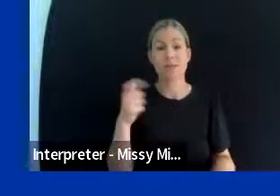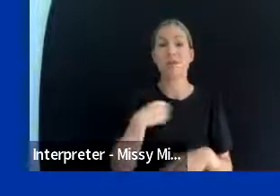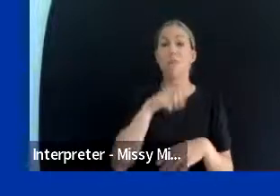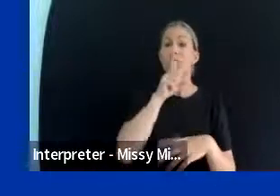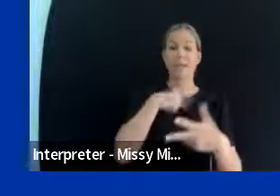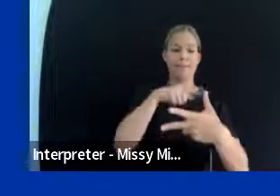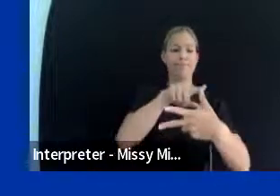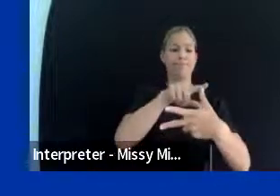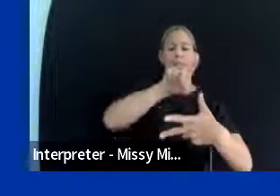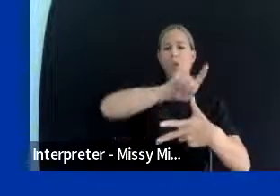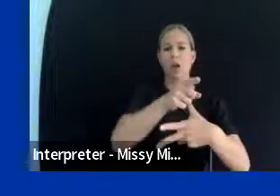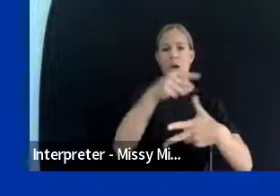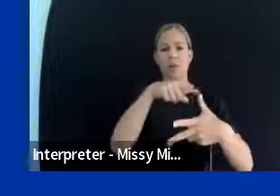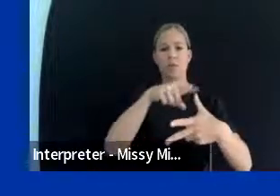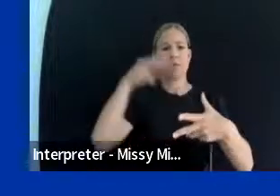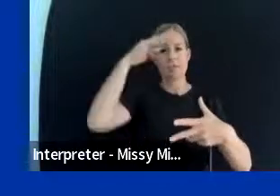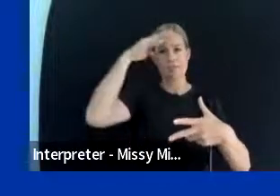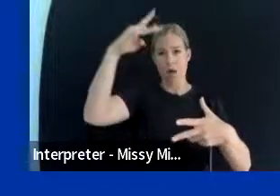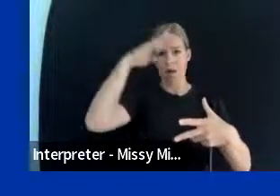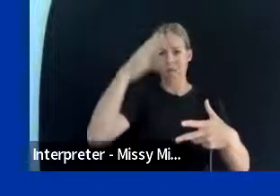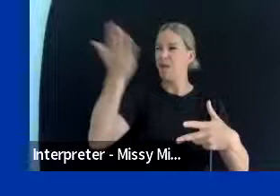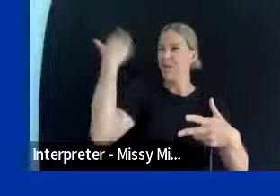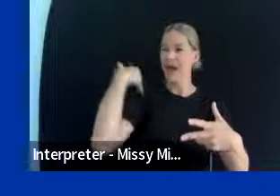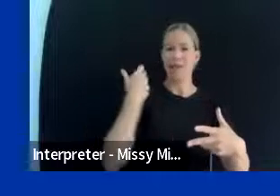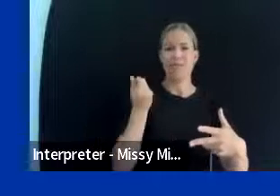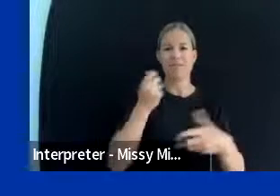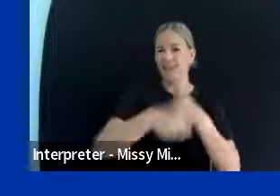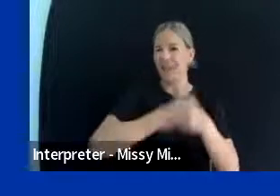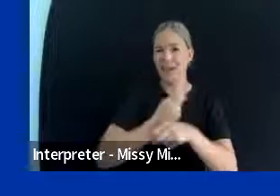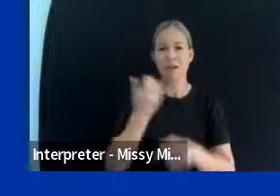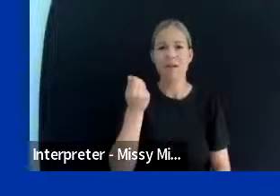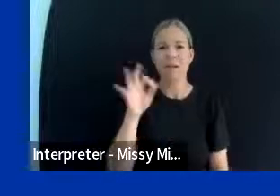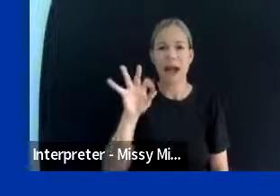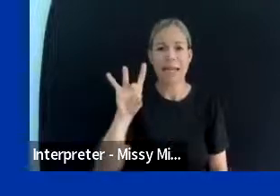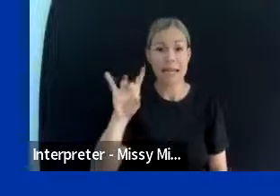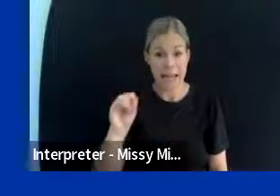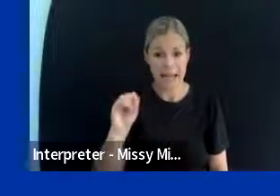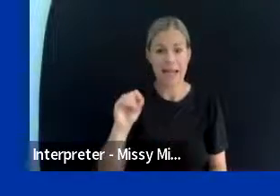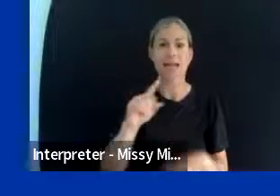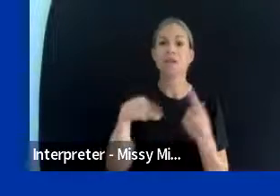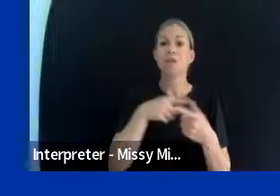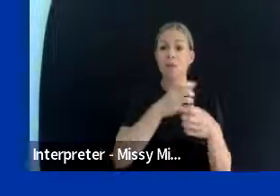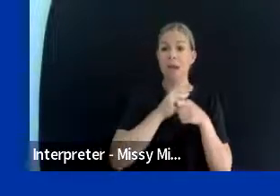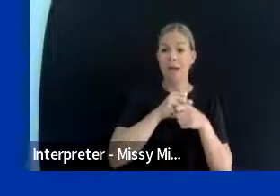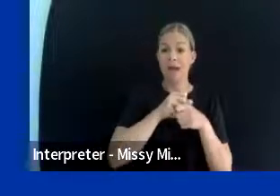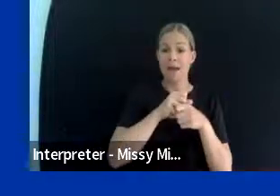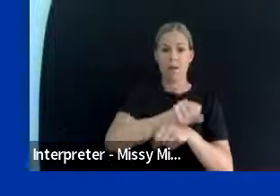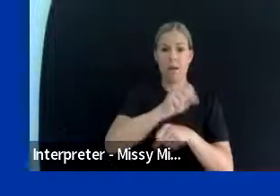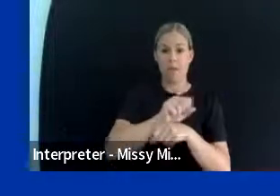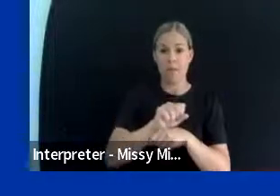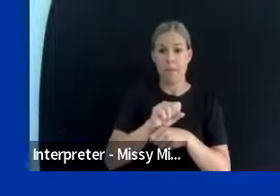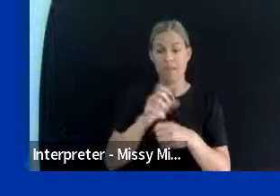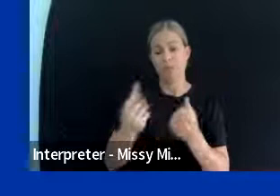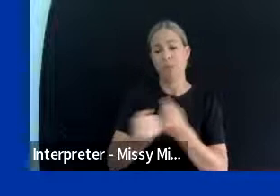one of the early states back in the early 80s to gain supported employment as a service, this service for people